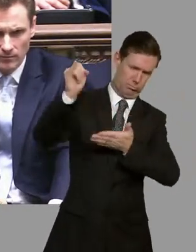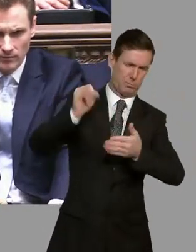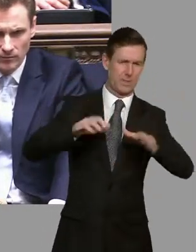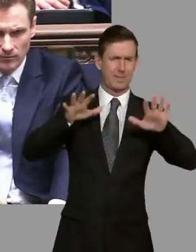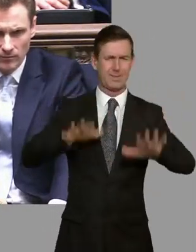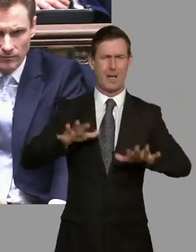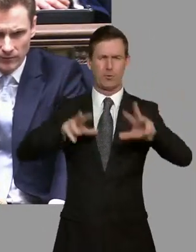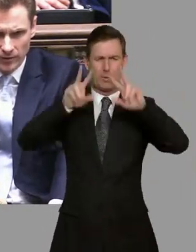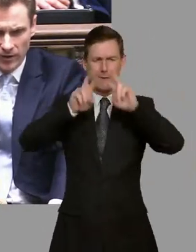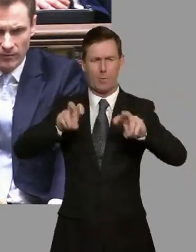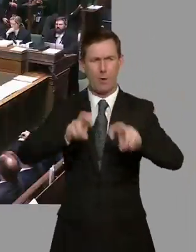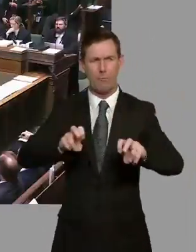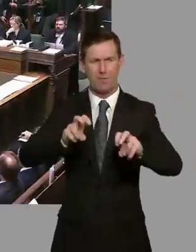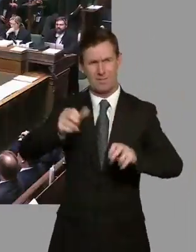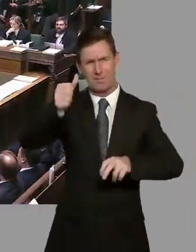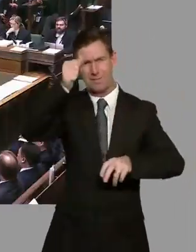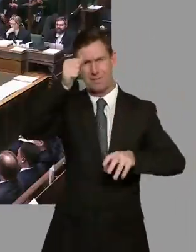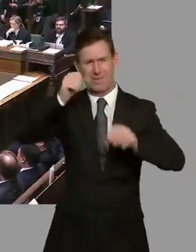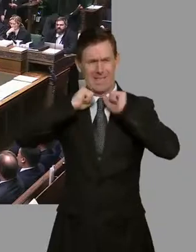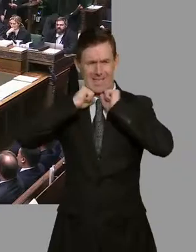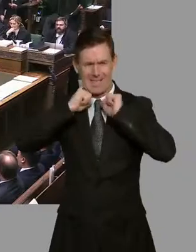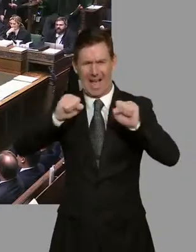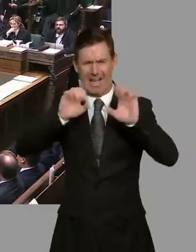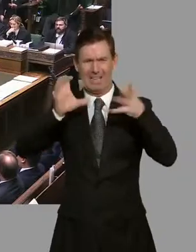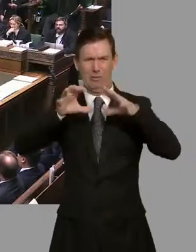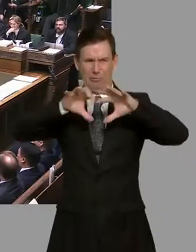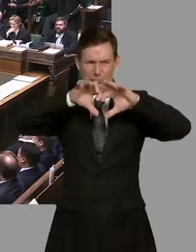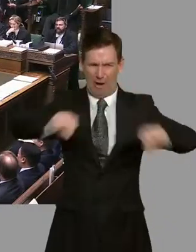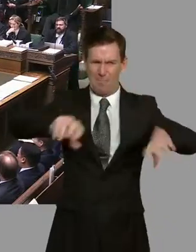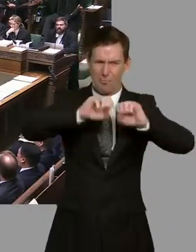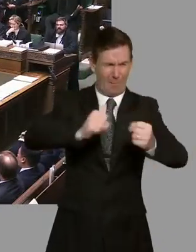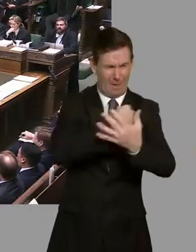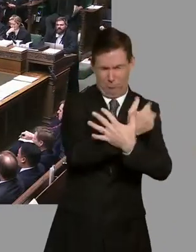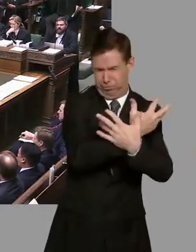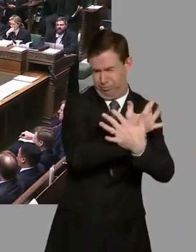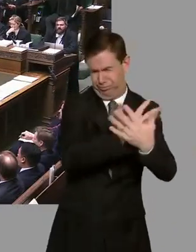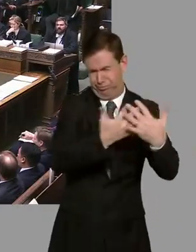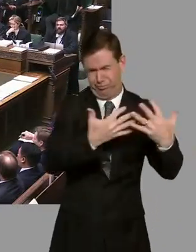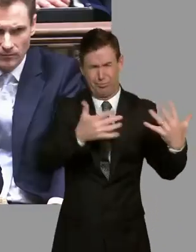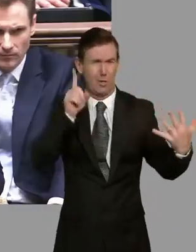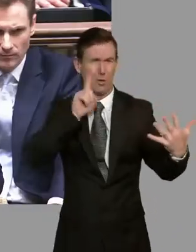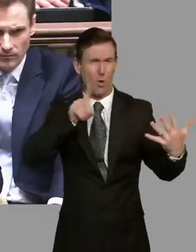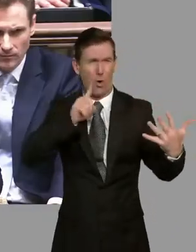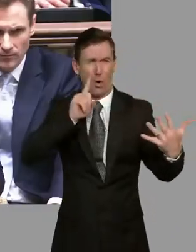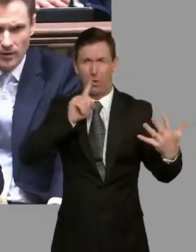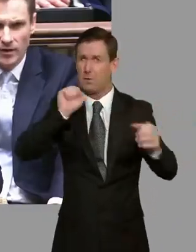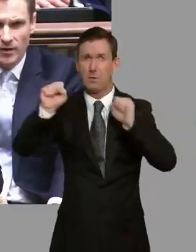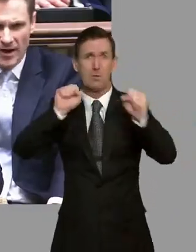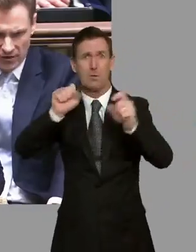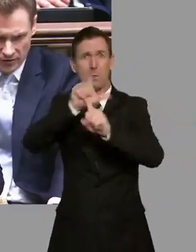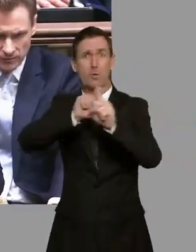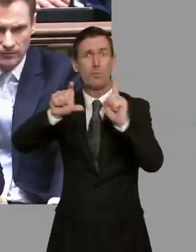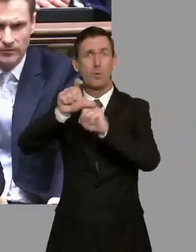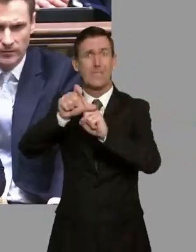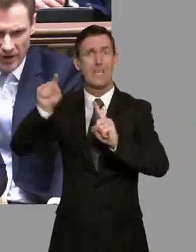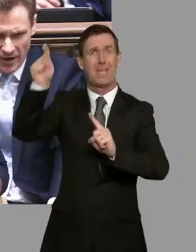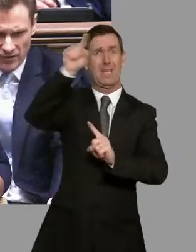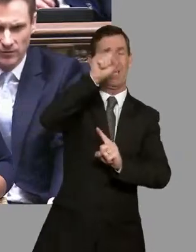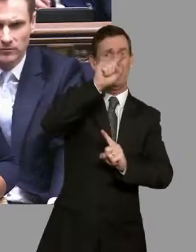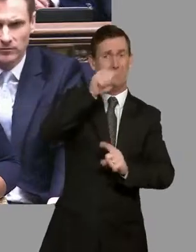their constituencies. This is one of the worst scandals in British history, Mr.